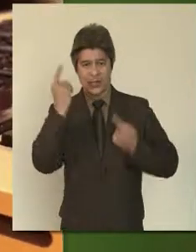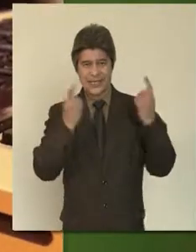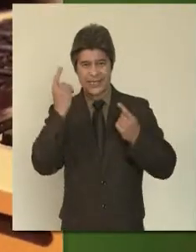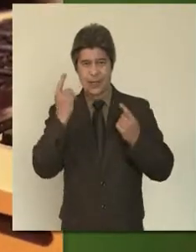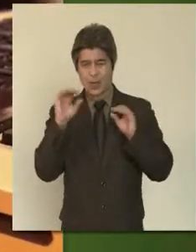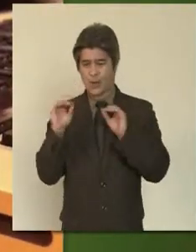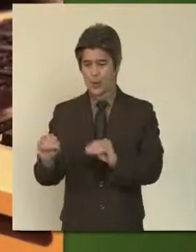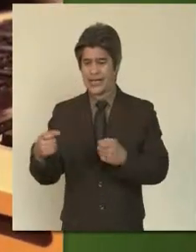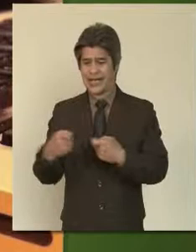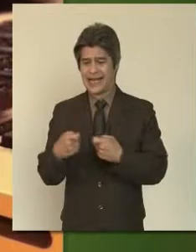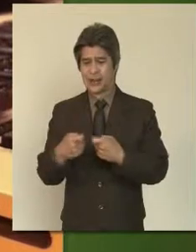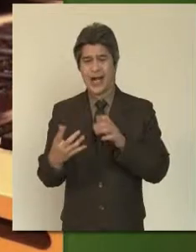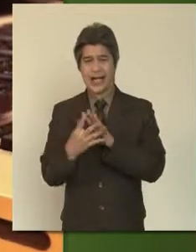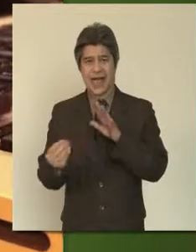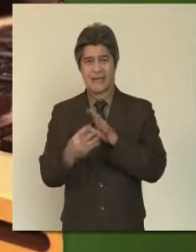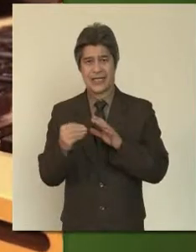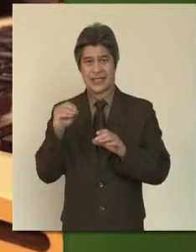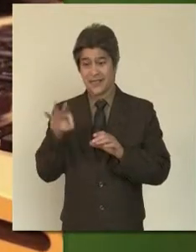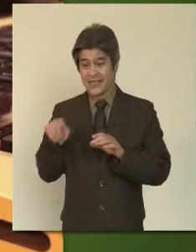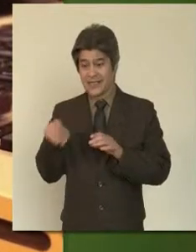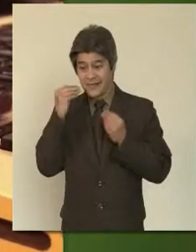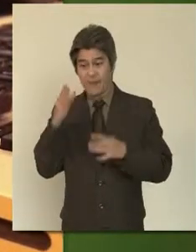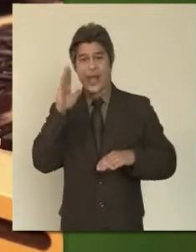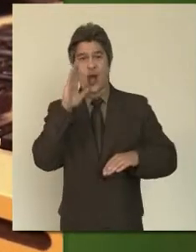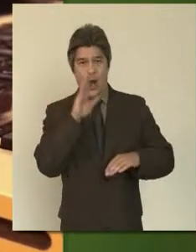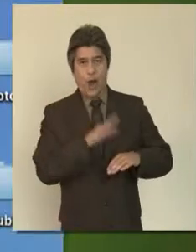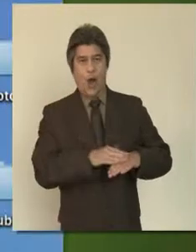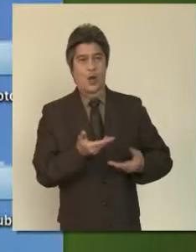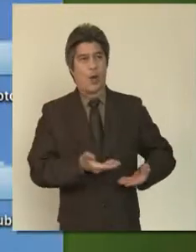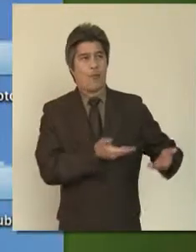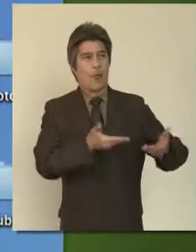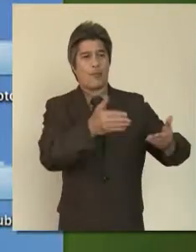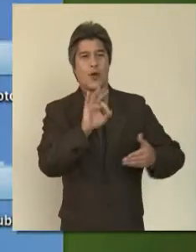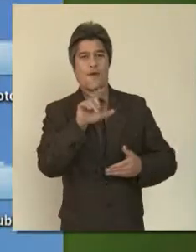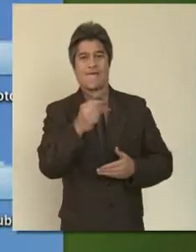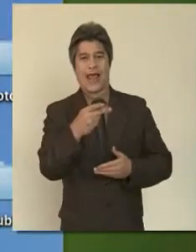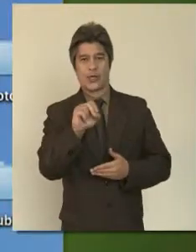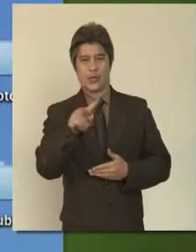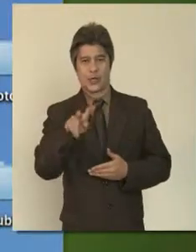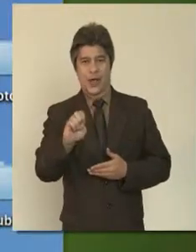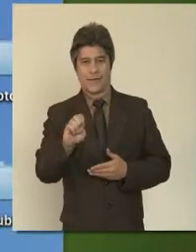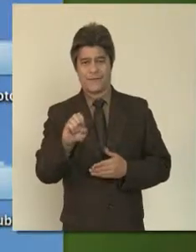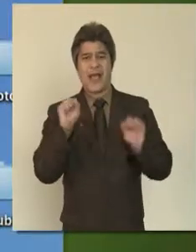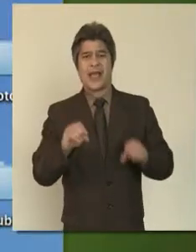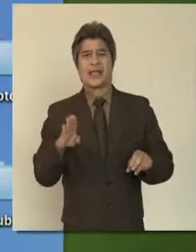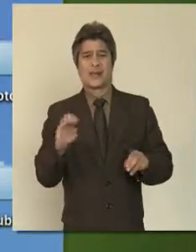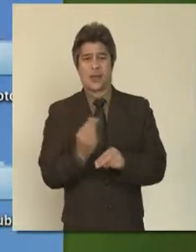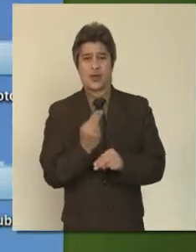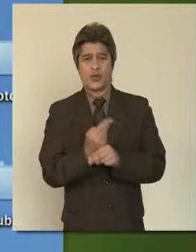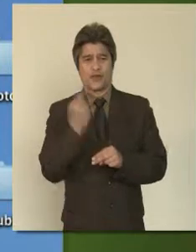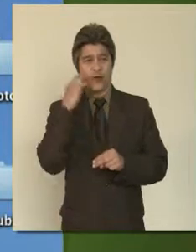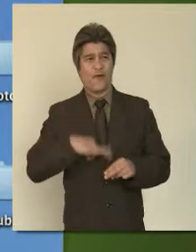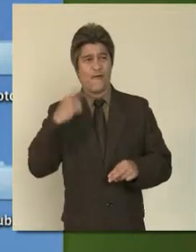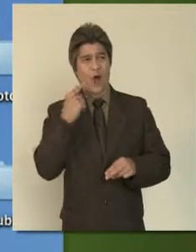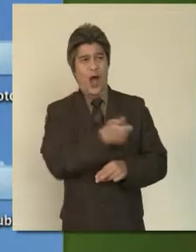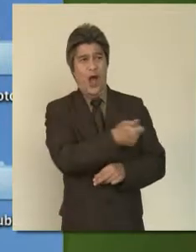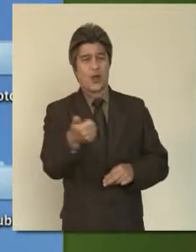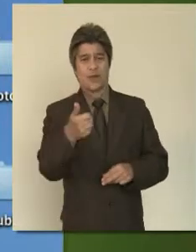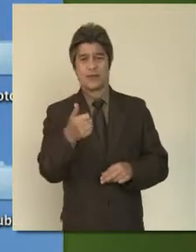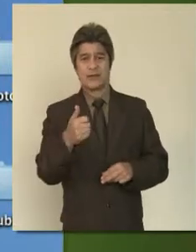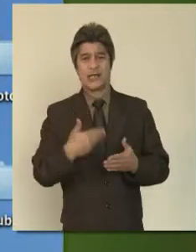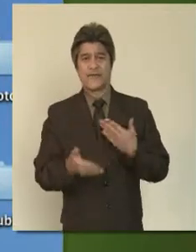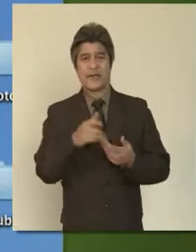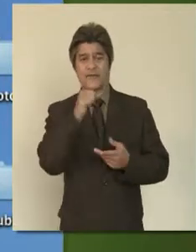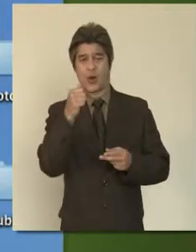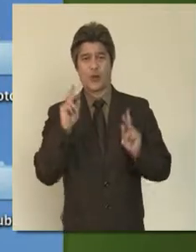Also consider placing electronic copies of this information on a portable flash drive. This could be useful for others even if you don't personally